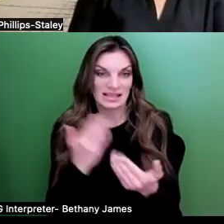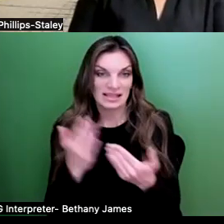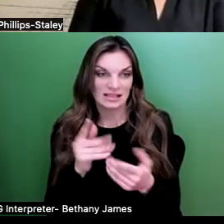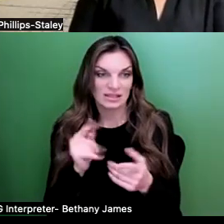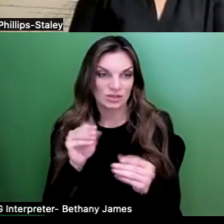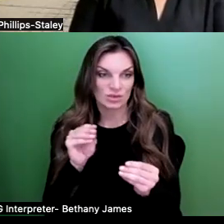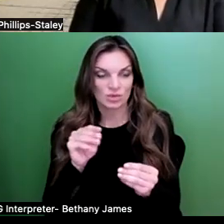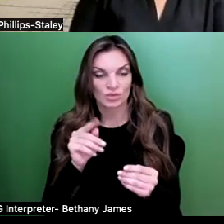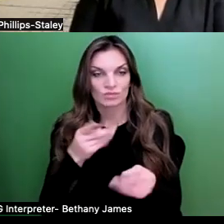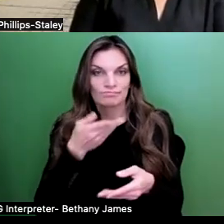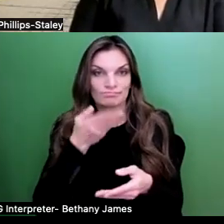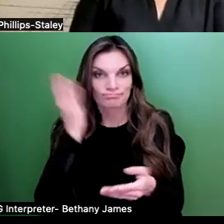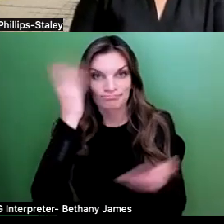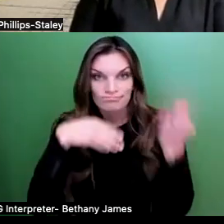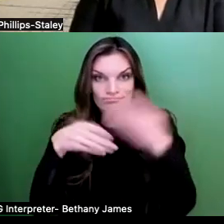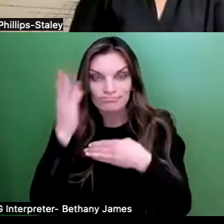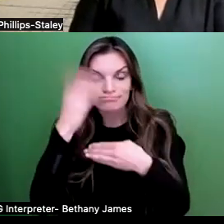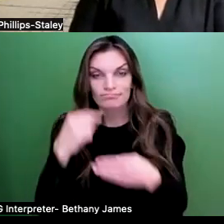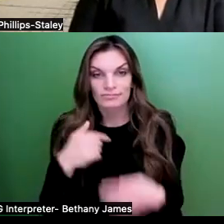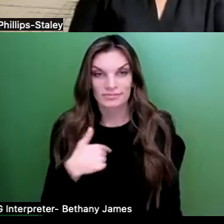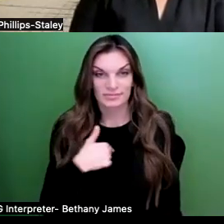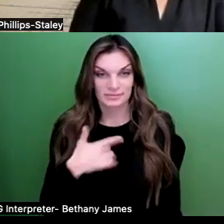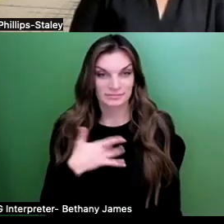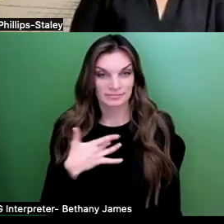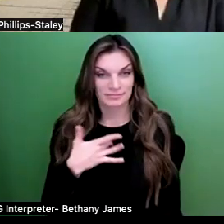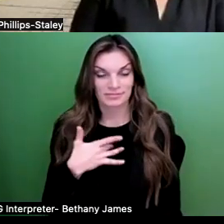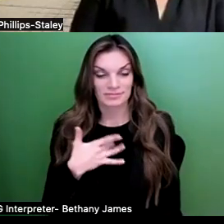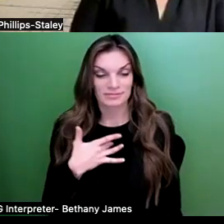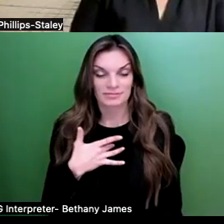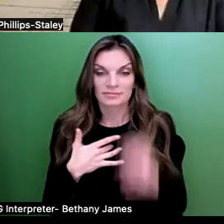attention. And so I think as the